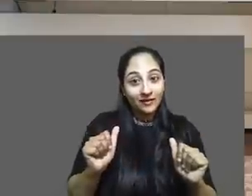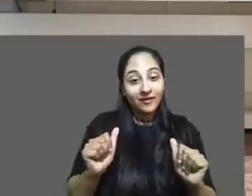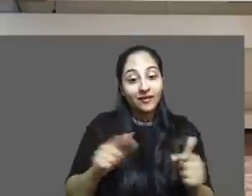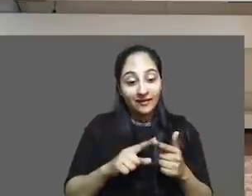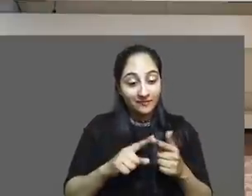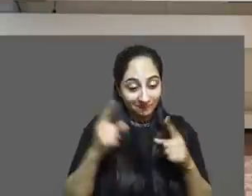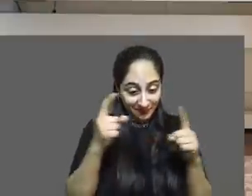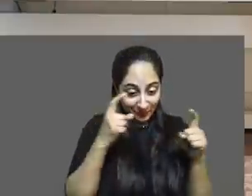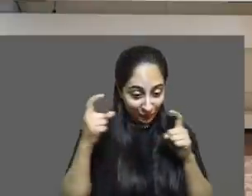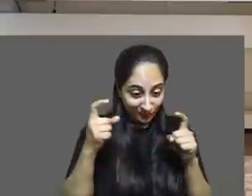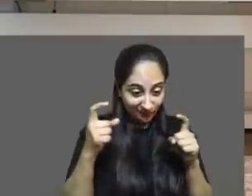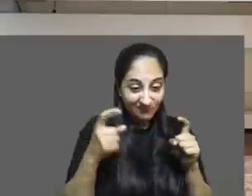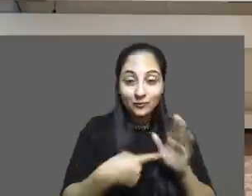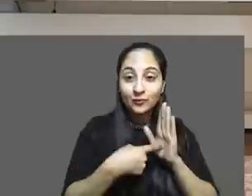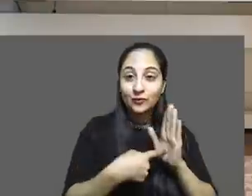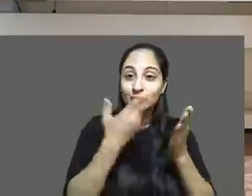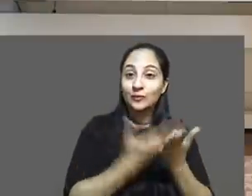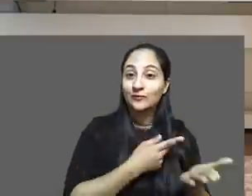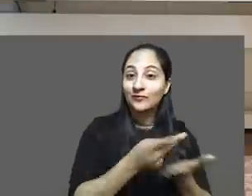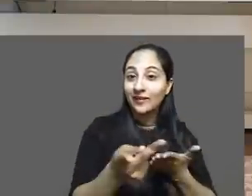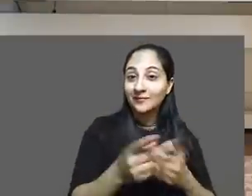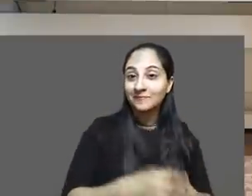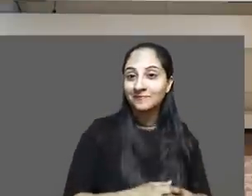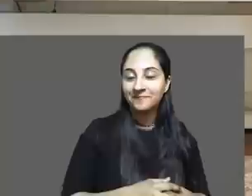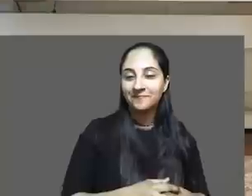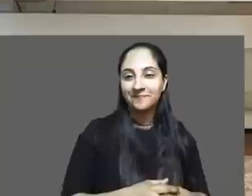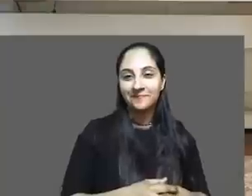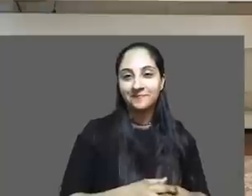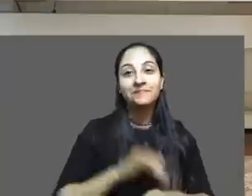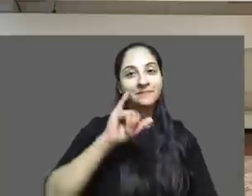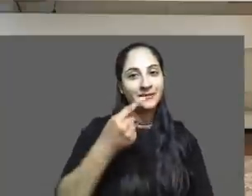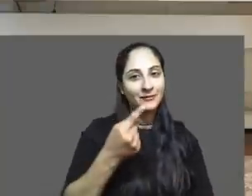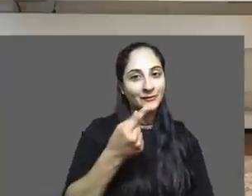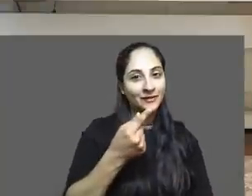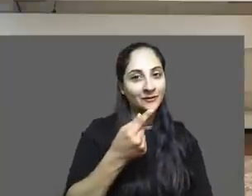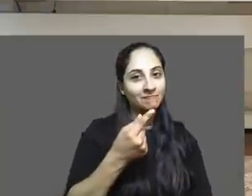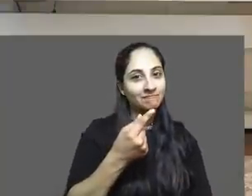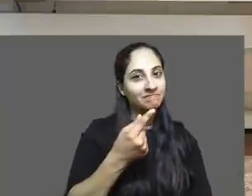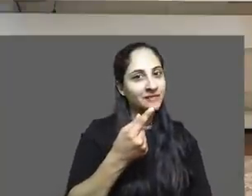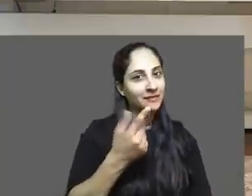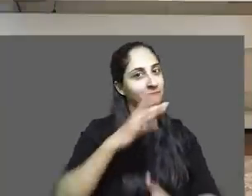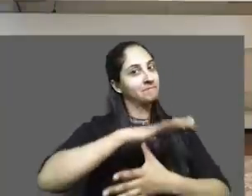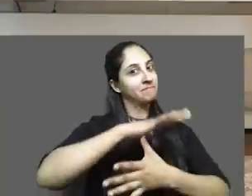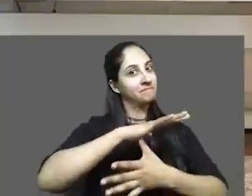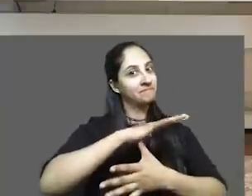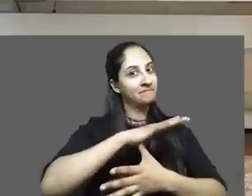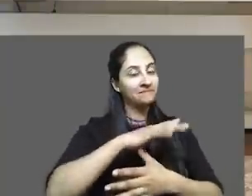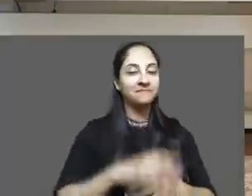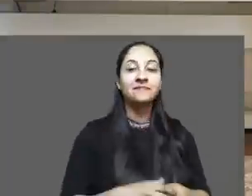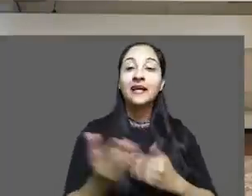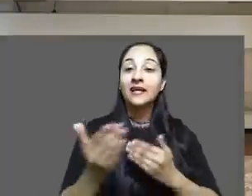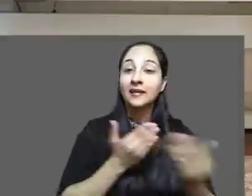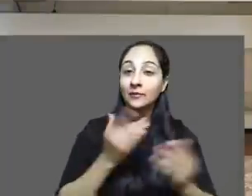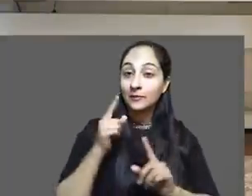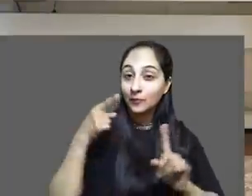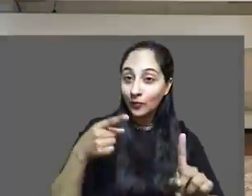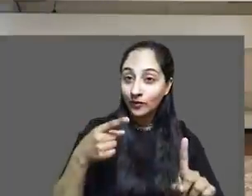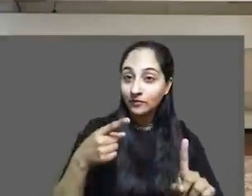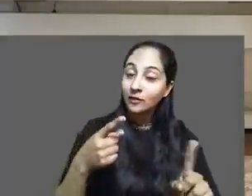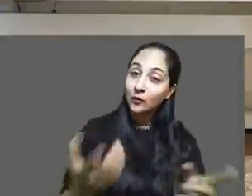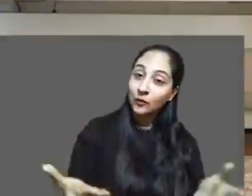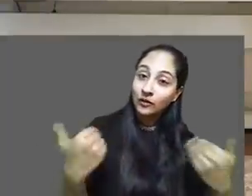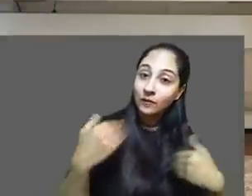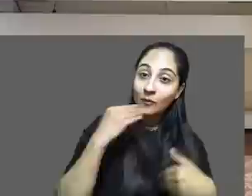we got Instagram photos about it. And at the end of the day, isn't that all that matters? I guess what I'm trying to say is that please don't come to my